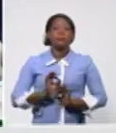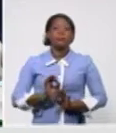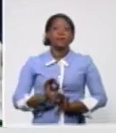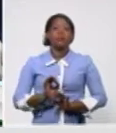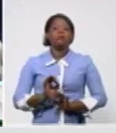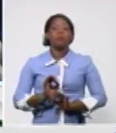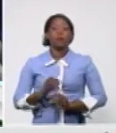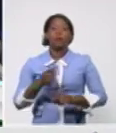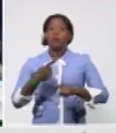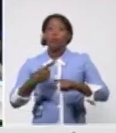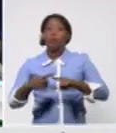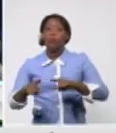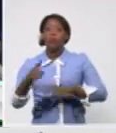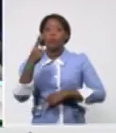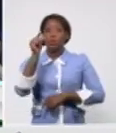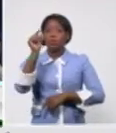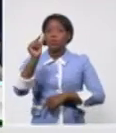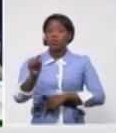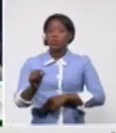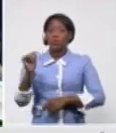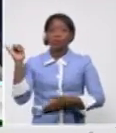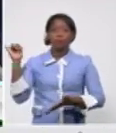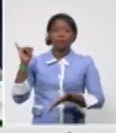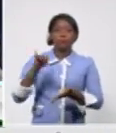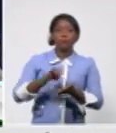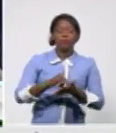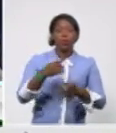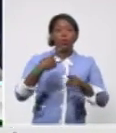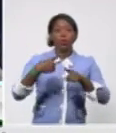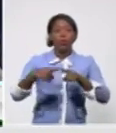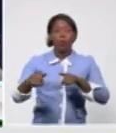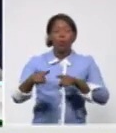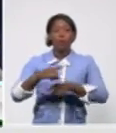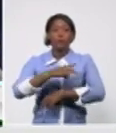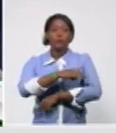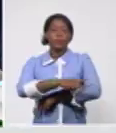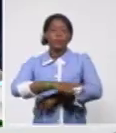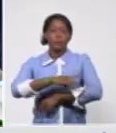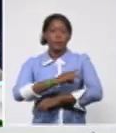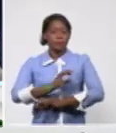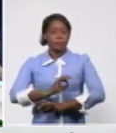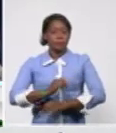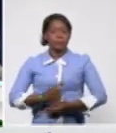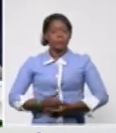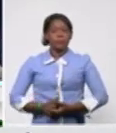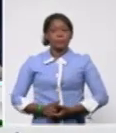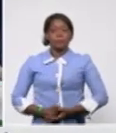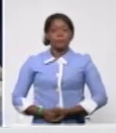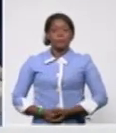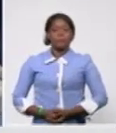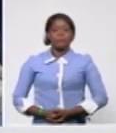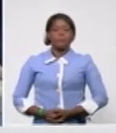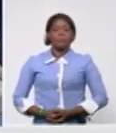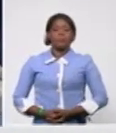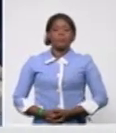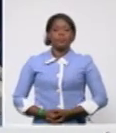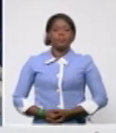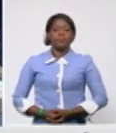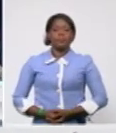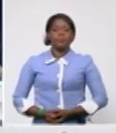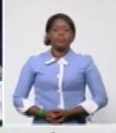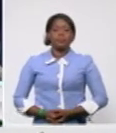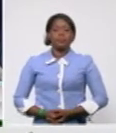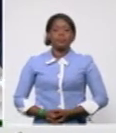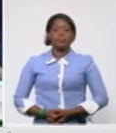5,760 samples from across the island were processed. All of the 11 positive cases diagnosed yesterday are